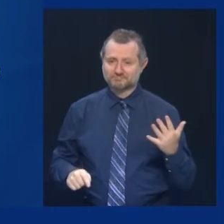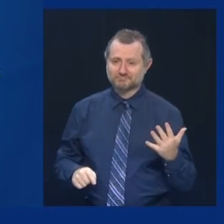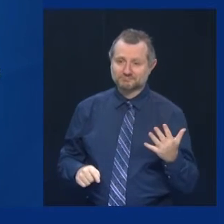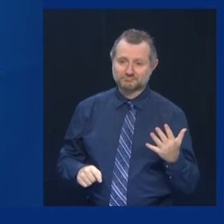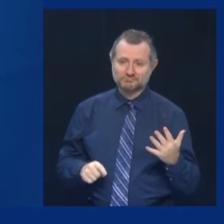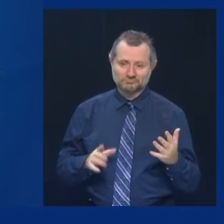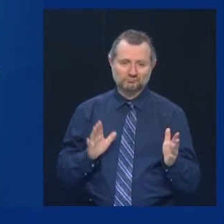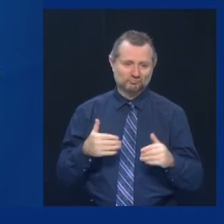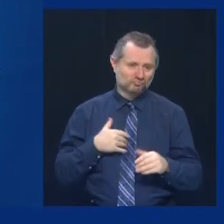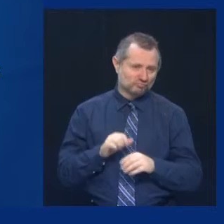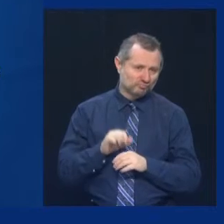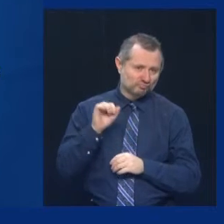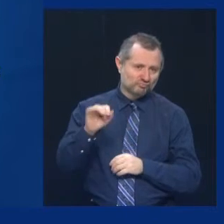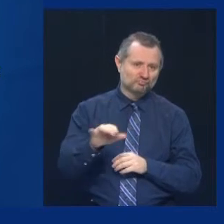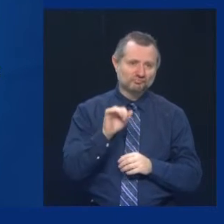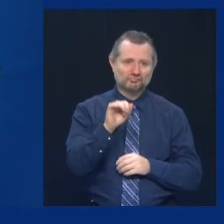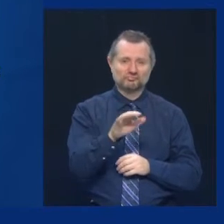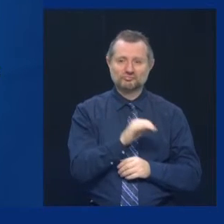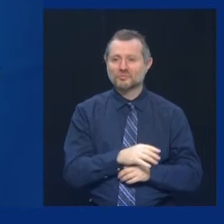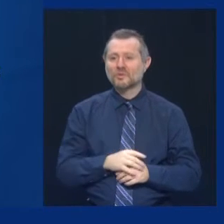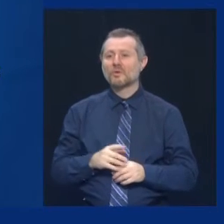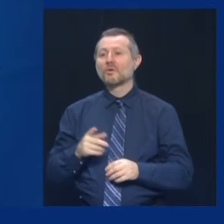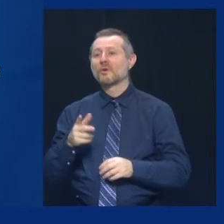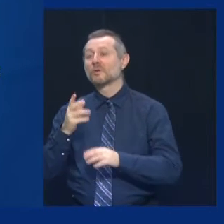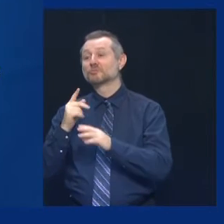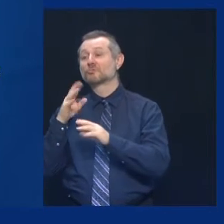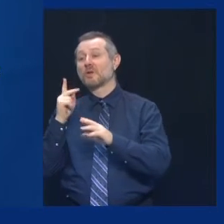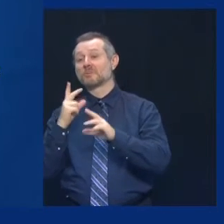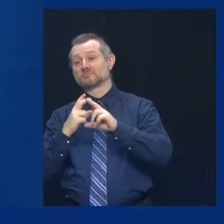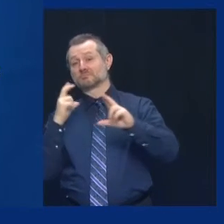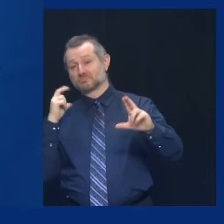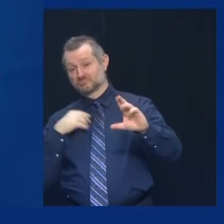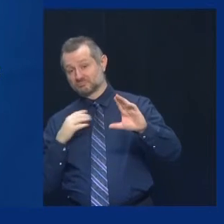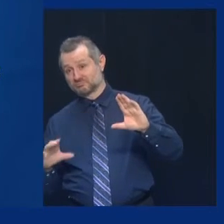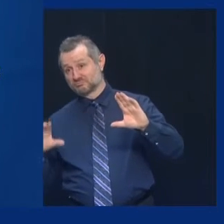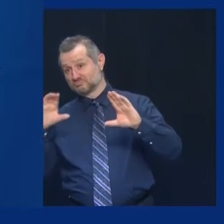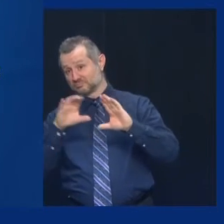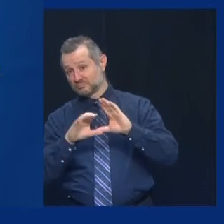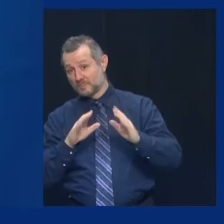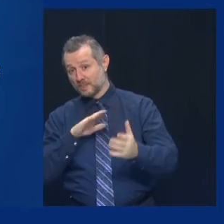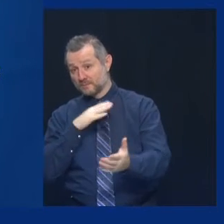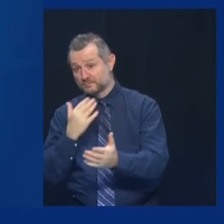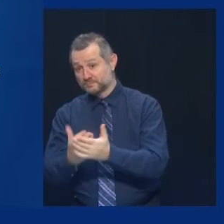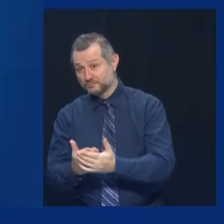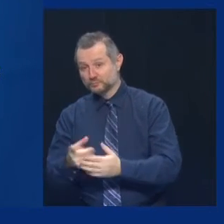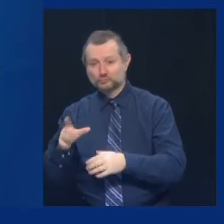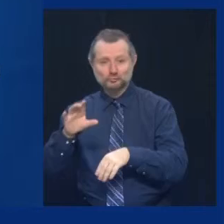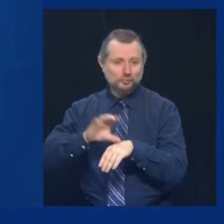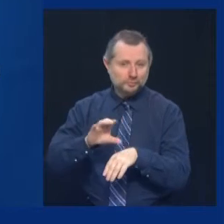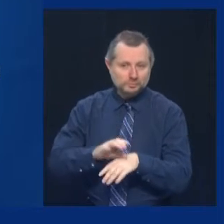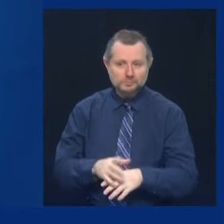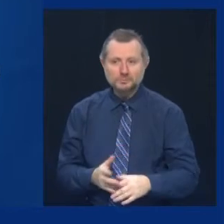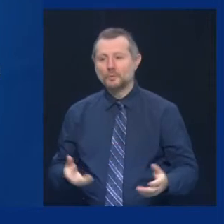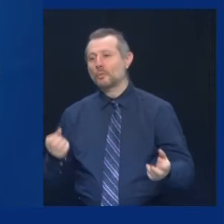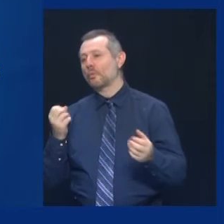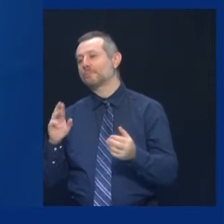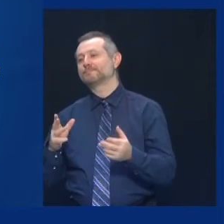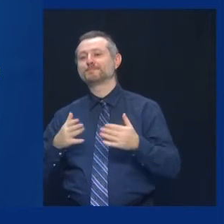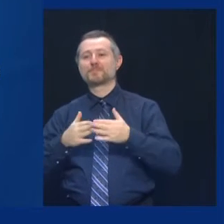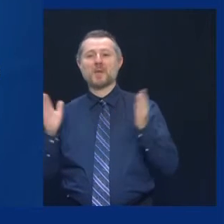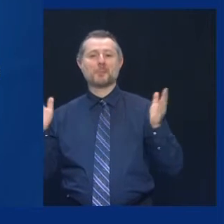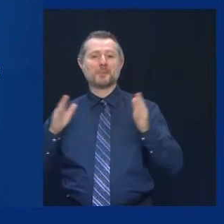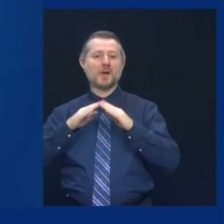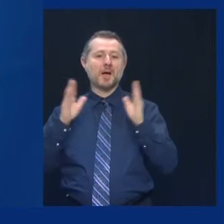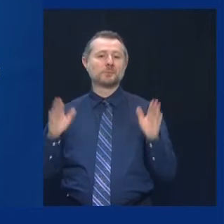on the back of a truck, bring it to a public housing authority, to a church, to a community center, anywhere